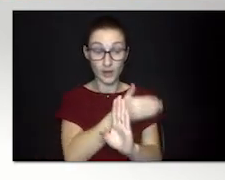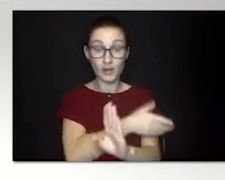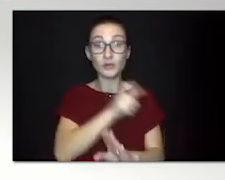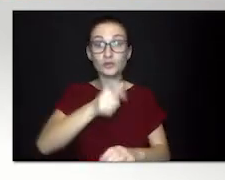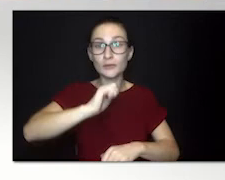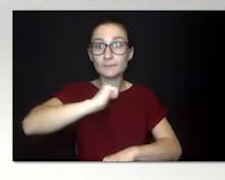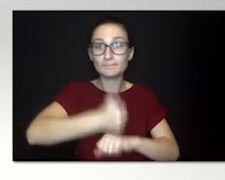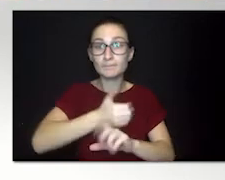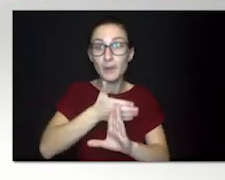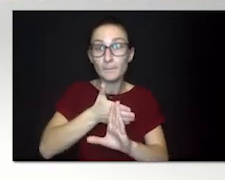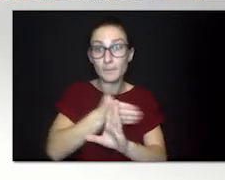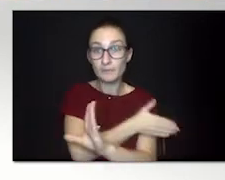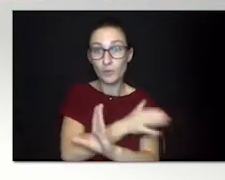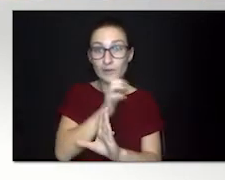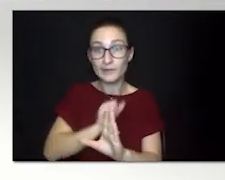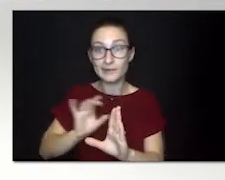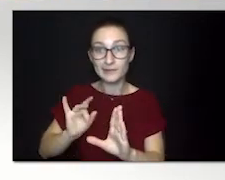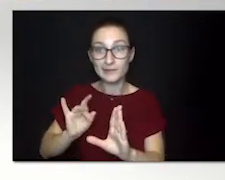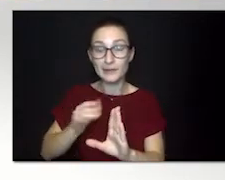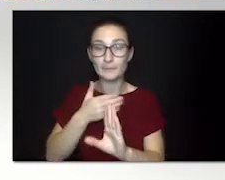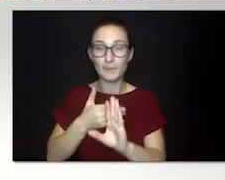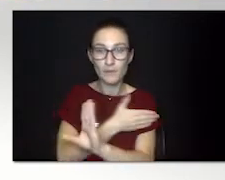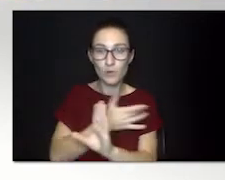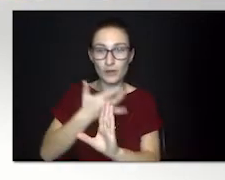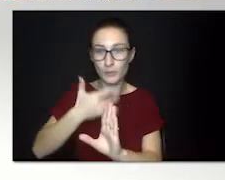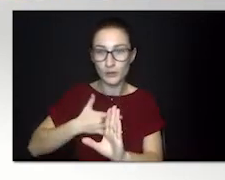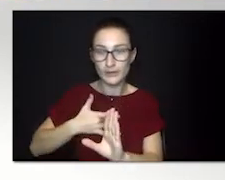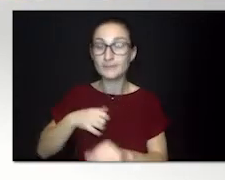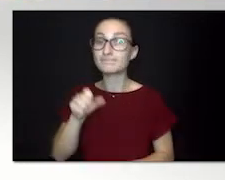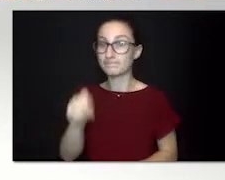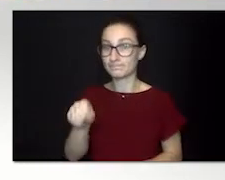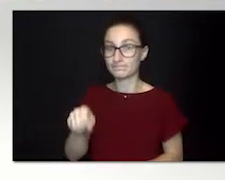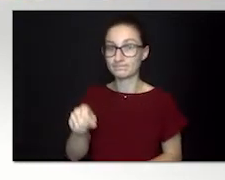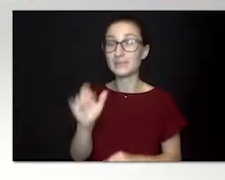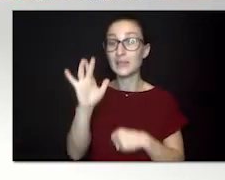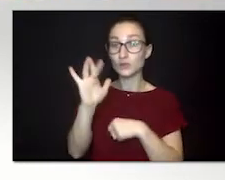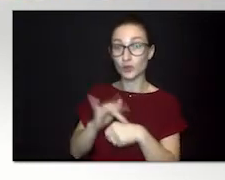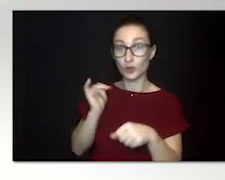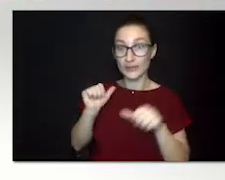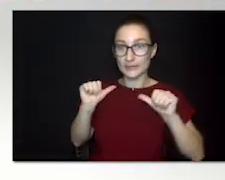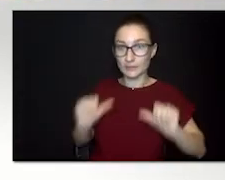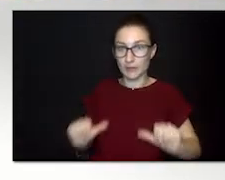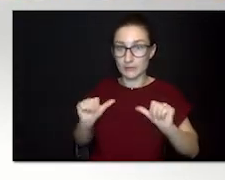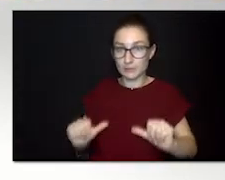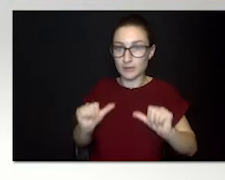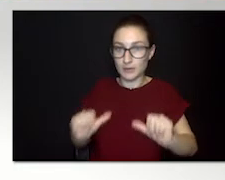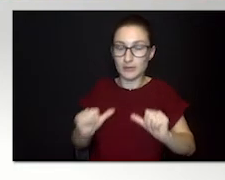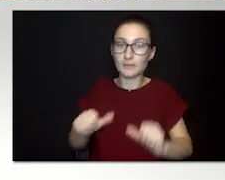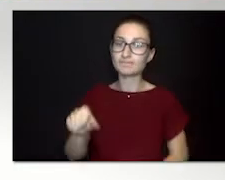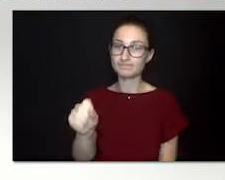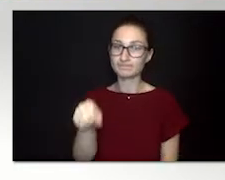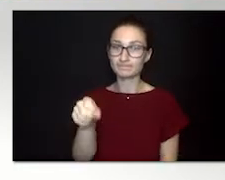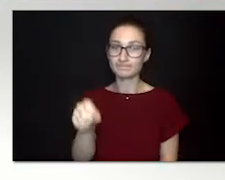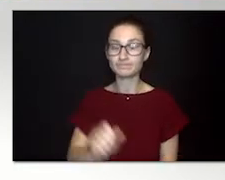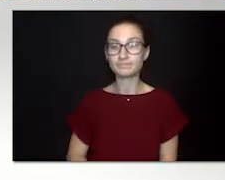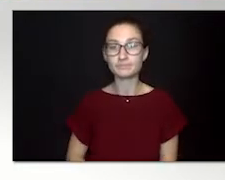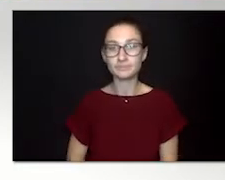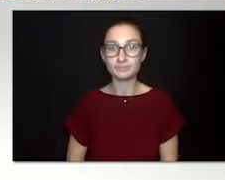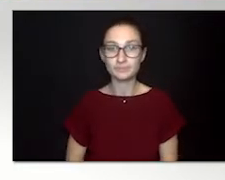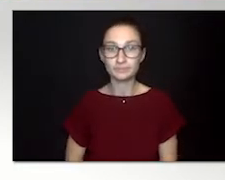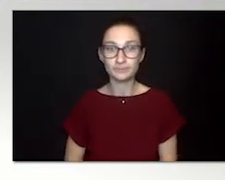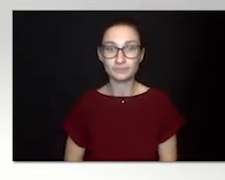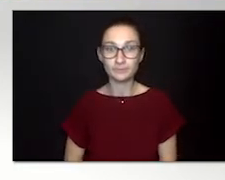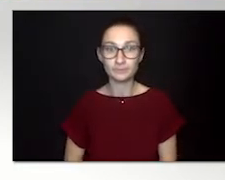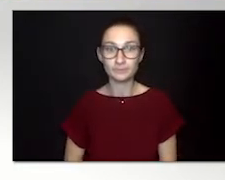into court. Yep, we can do everything as quickly as possible. Yep, and as early as possible. Yep, so that then everything is ready to go. Okay.